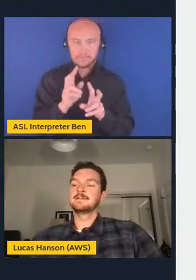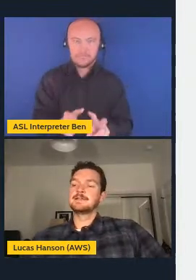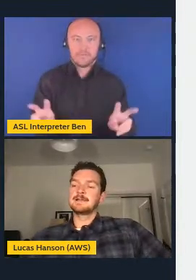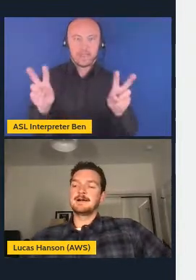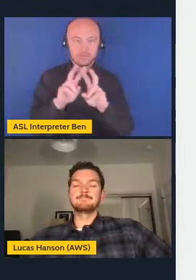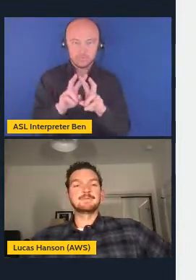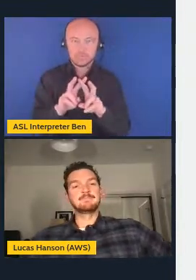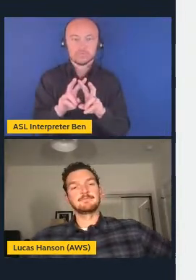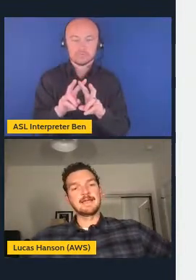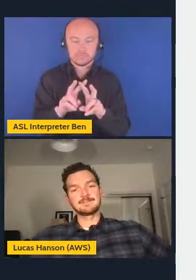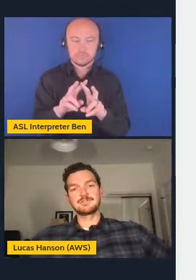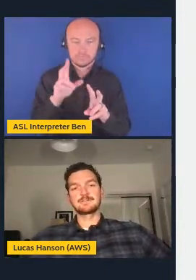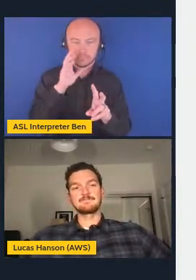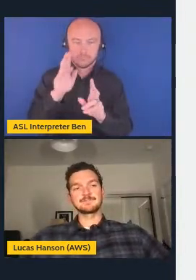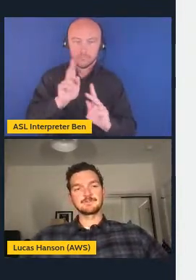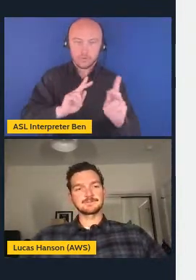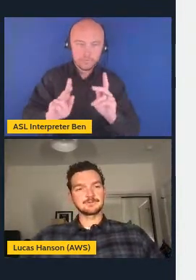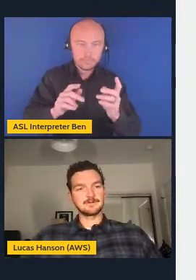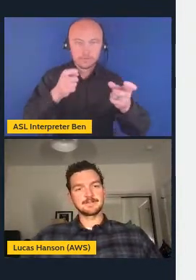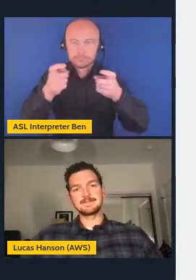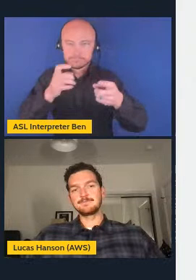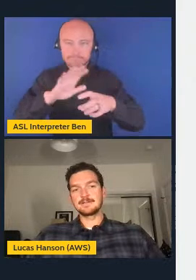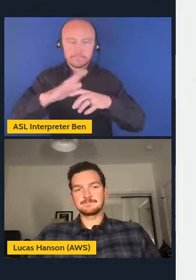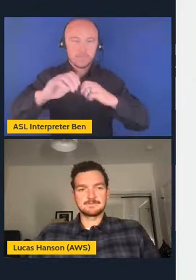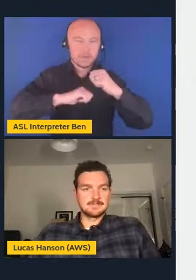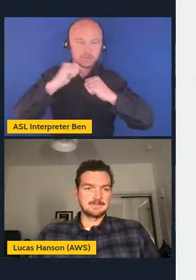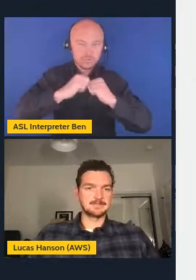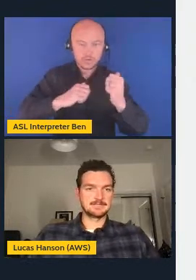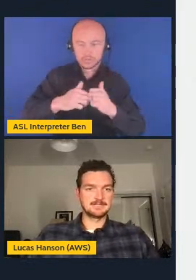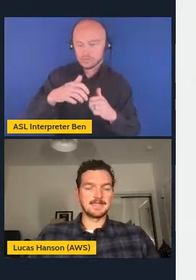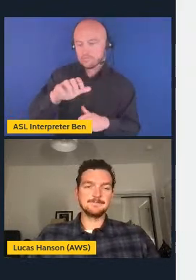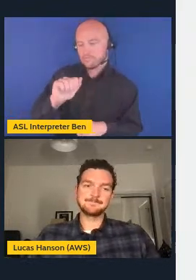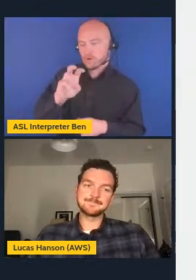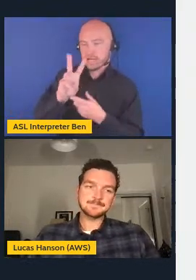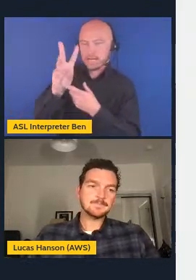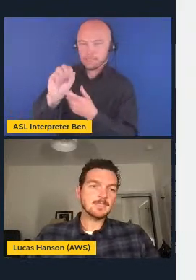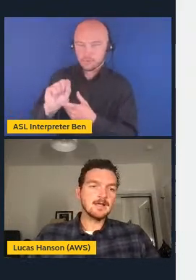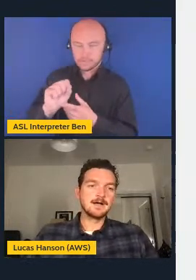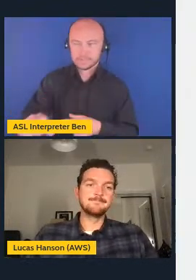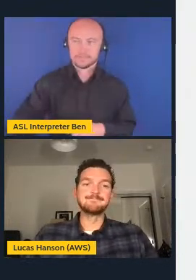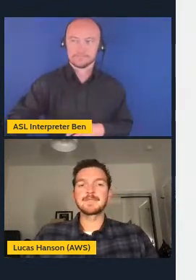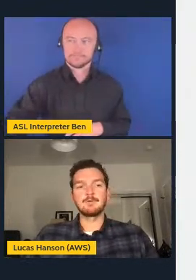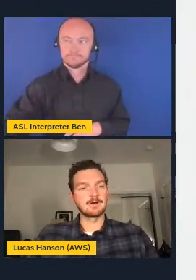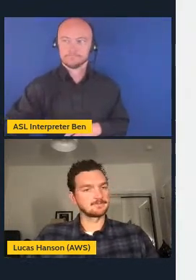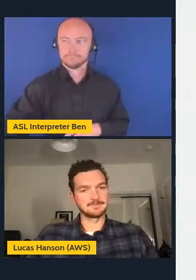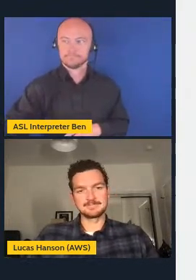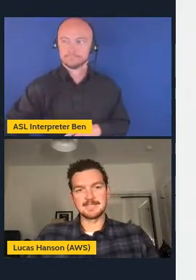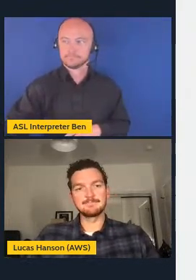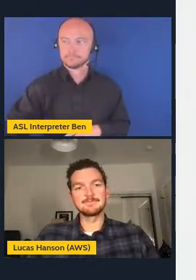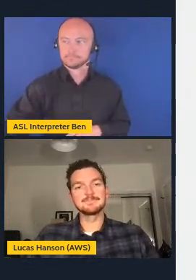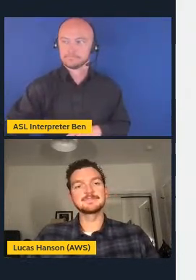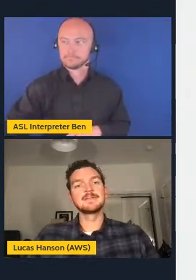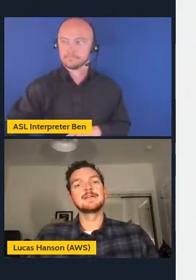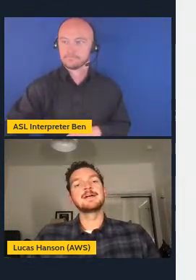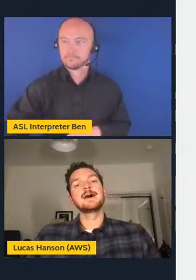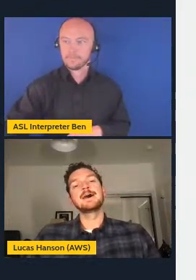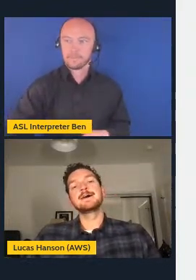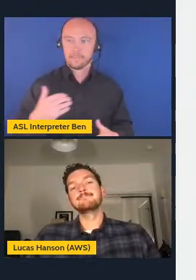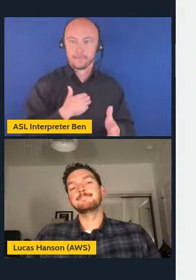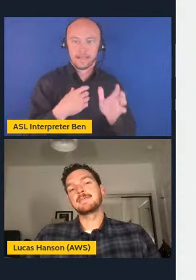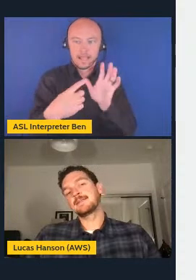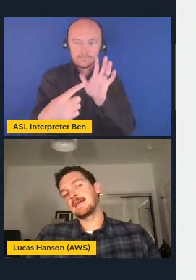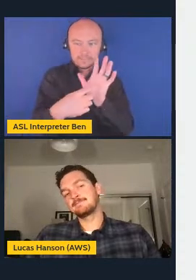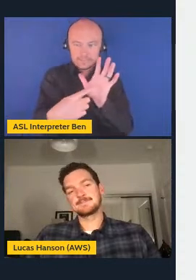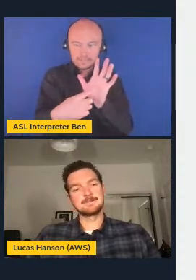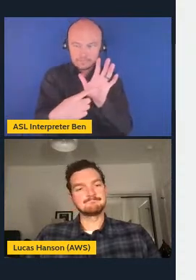to people managing their infrastructure on AWS with the CDK. I'll walk through some examples,